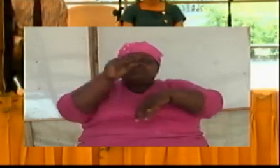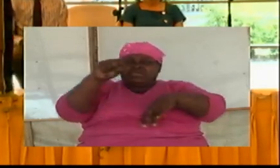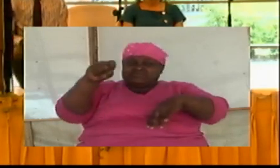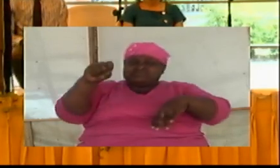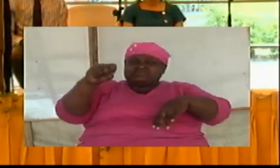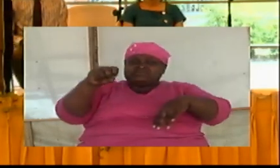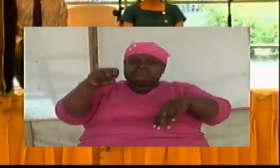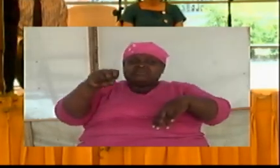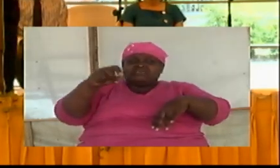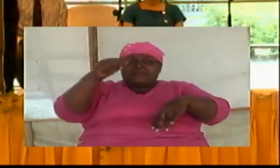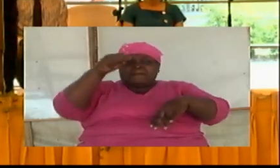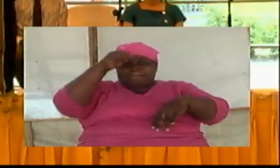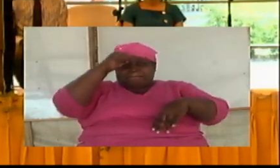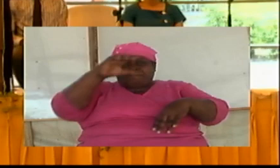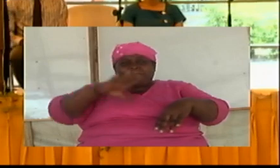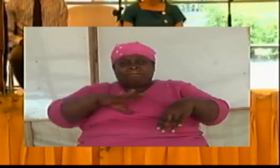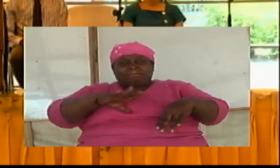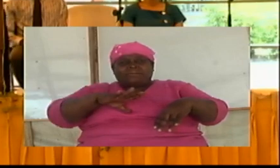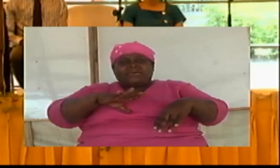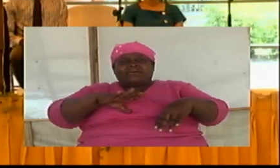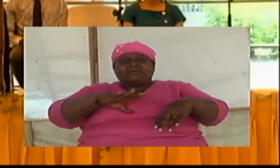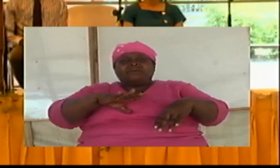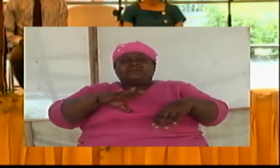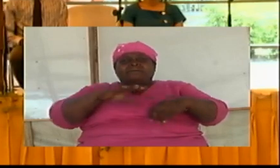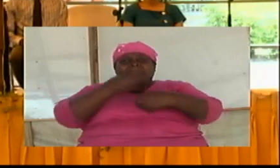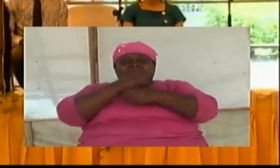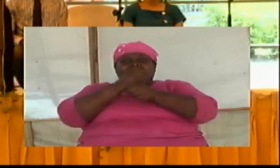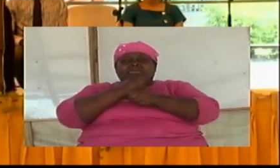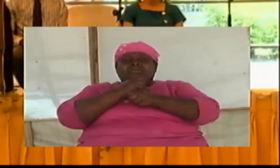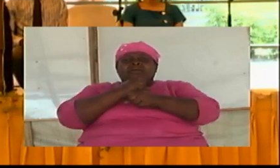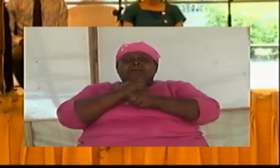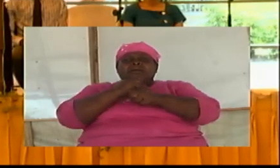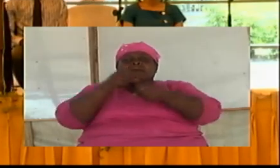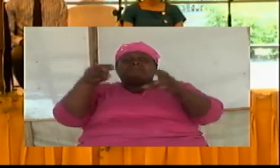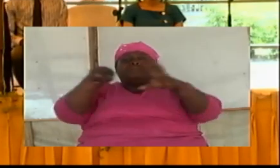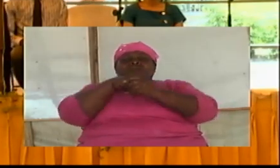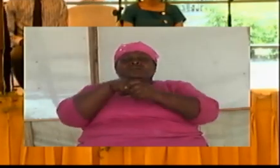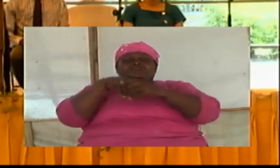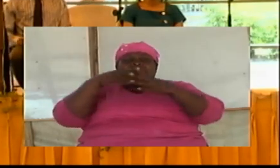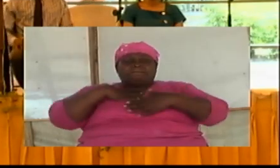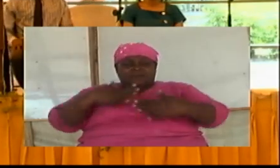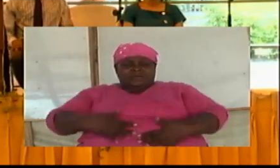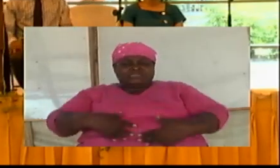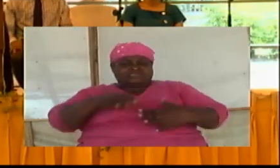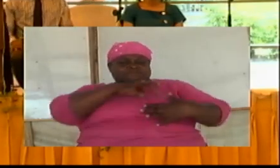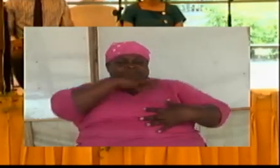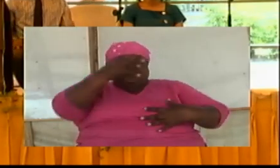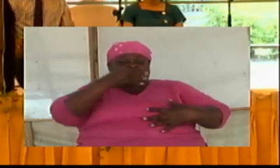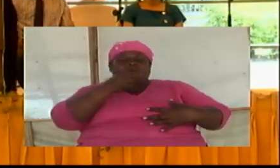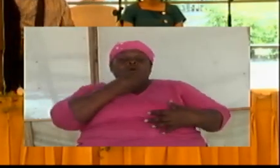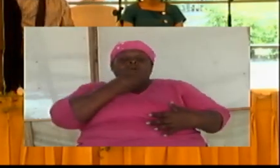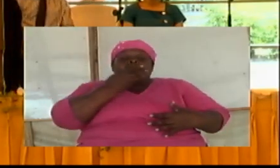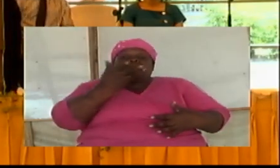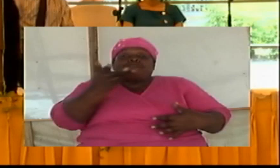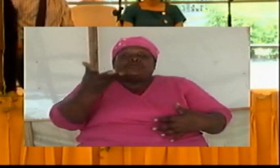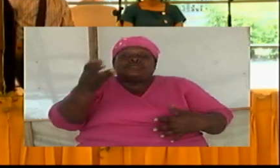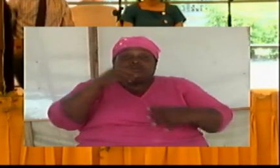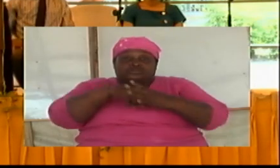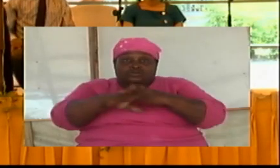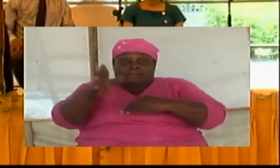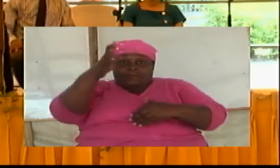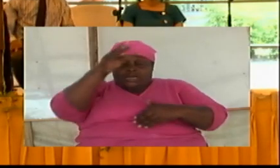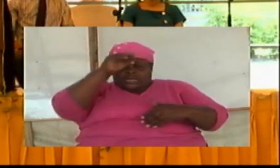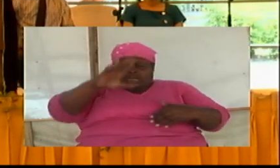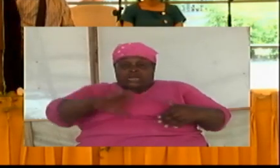made man both body and the spirit. He breathed into man the breath of life, and the Bible said man became